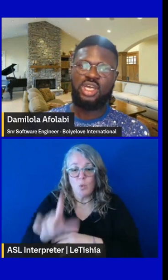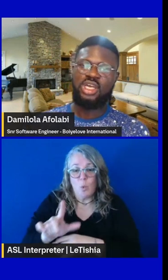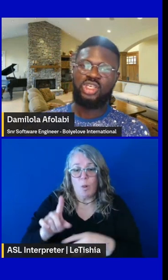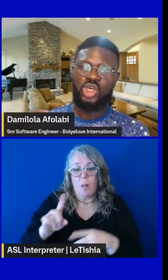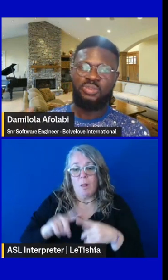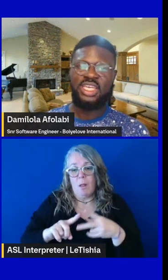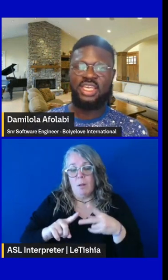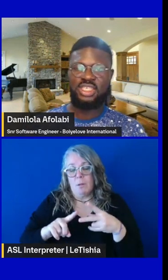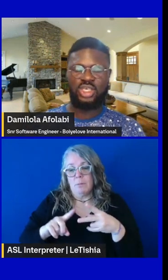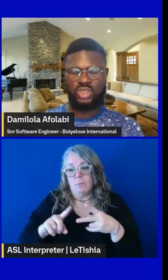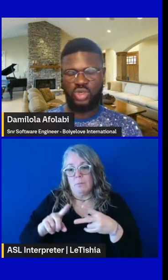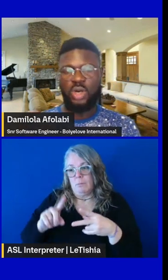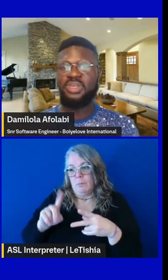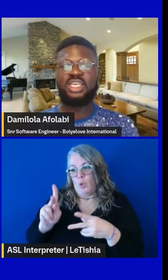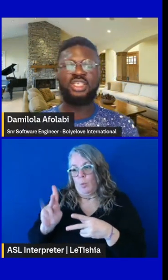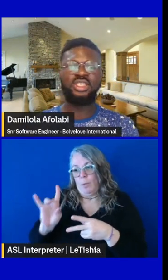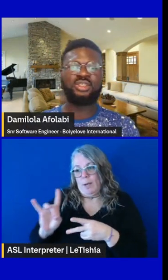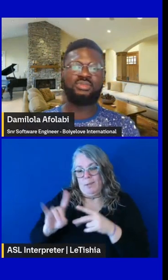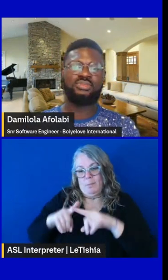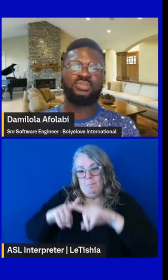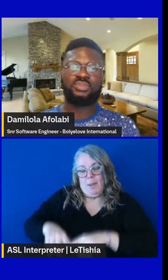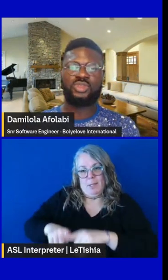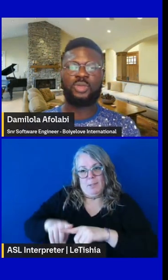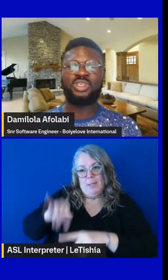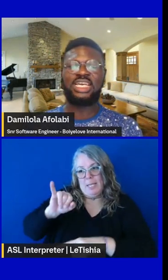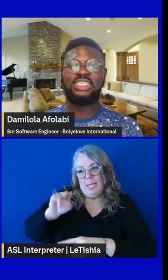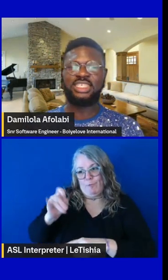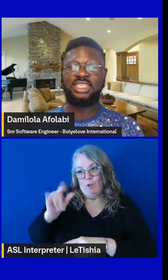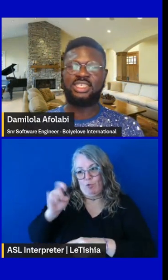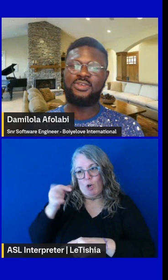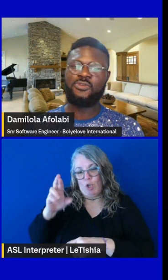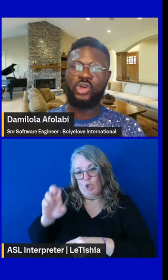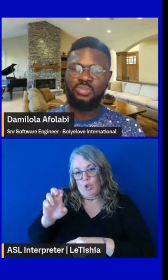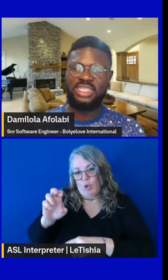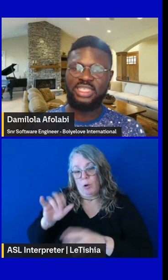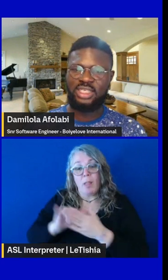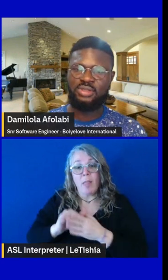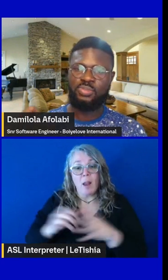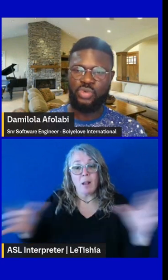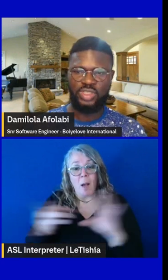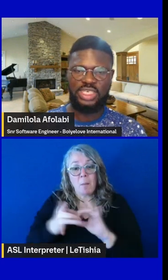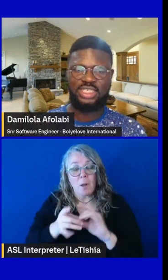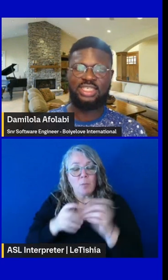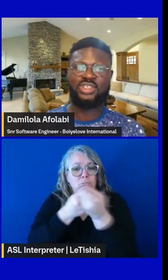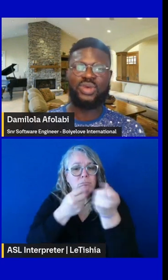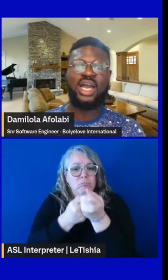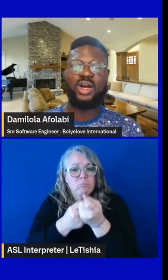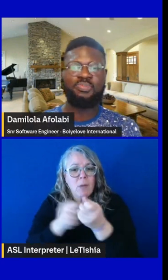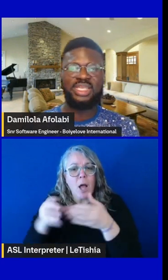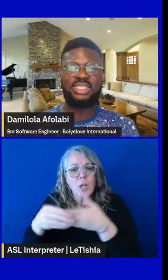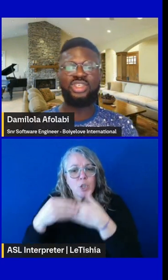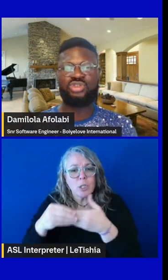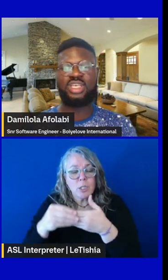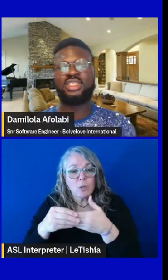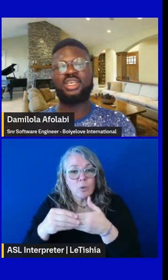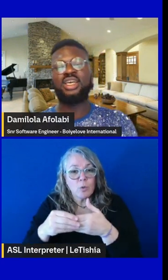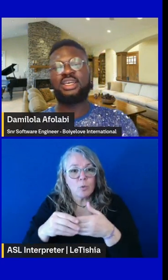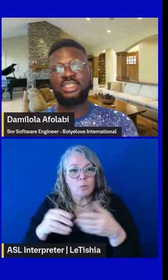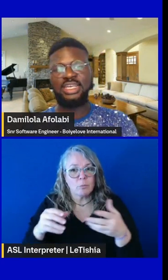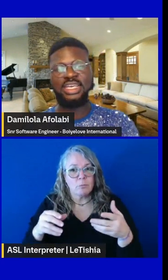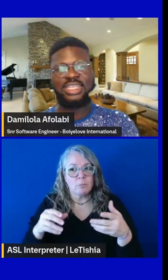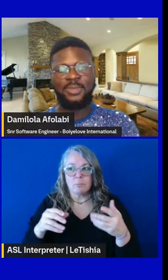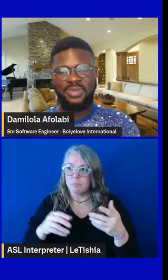infrastructure. The combination supports agility for automating processes while meeting